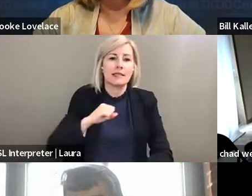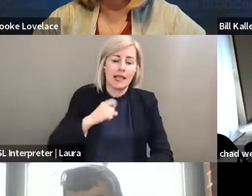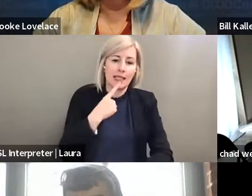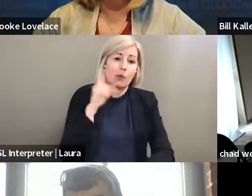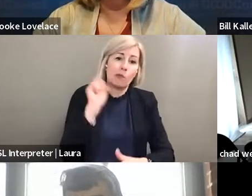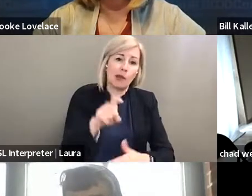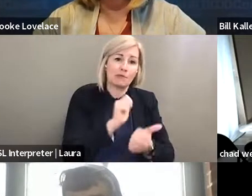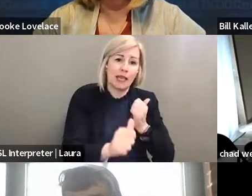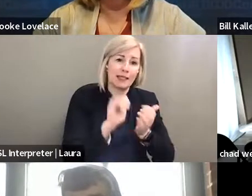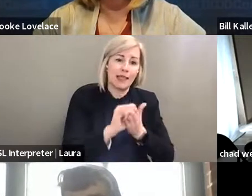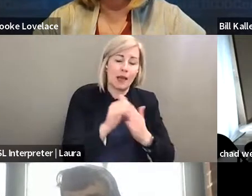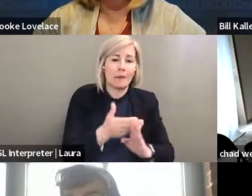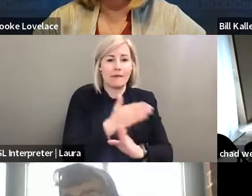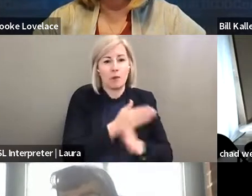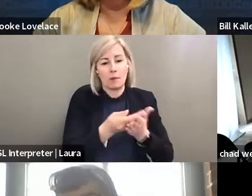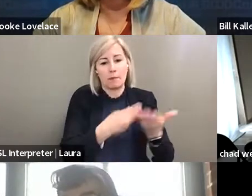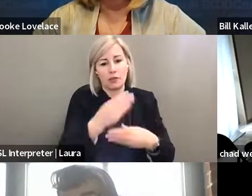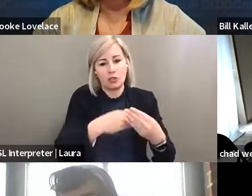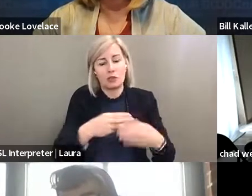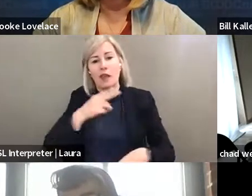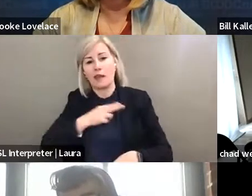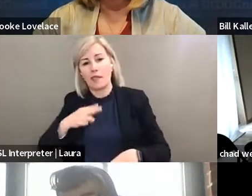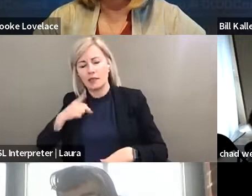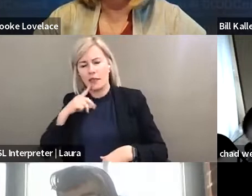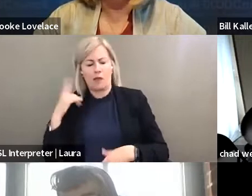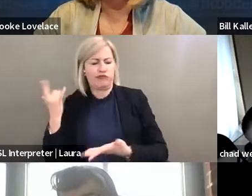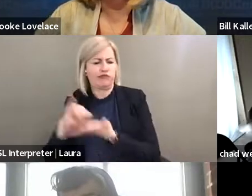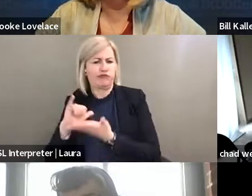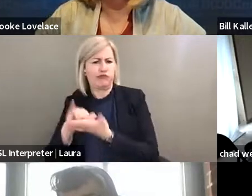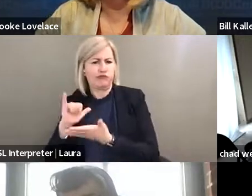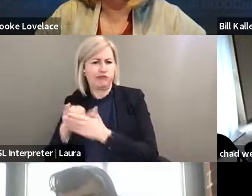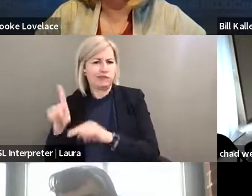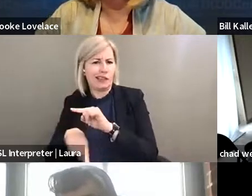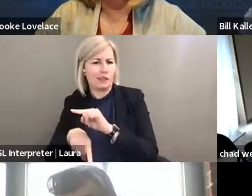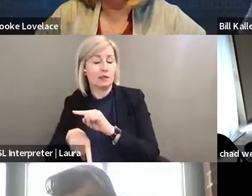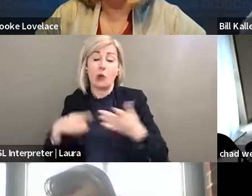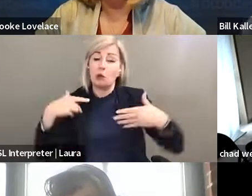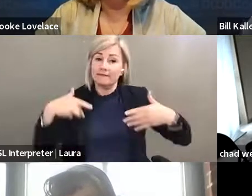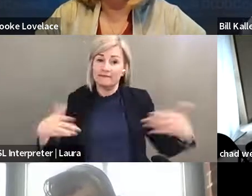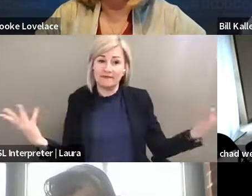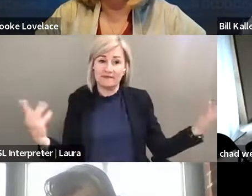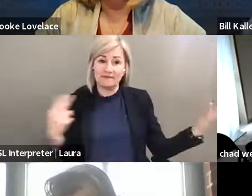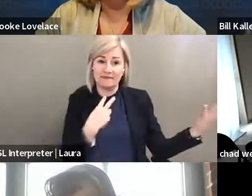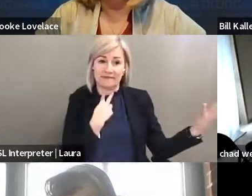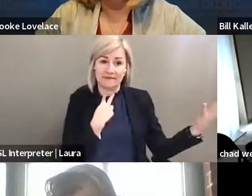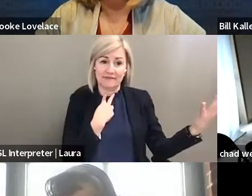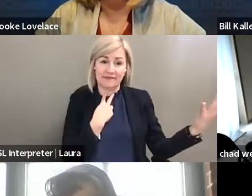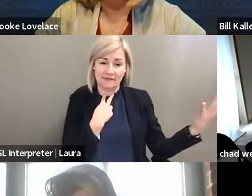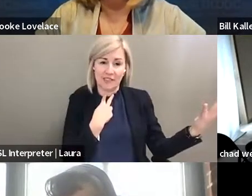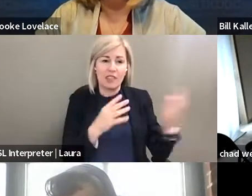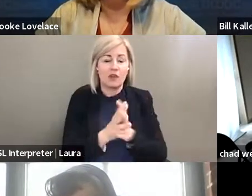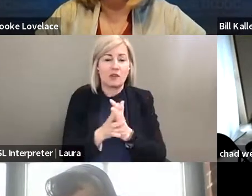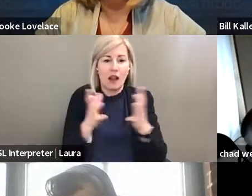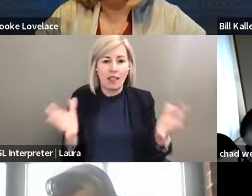that before we do budgets, and the House is saying there's no way we can do that. So that's where we are. And there's a lot of